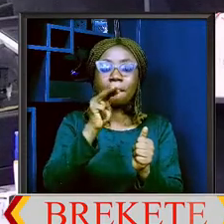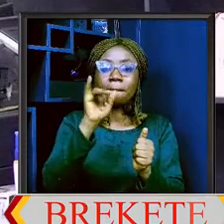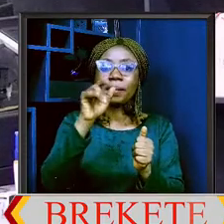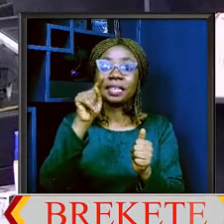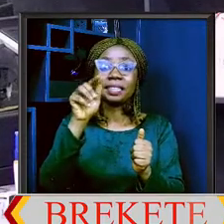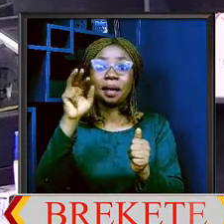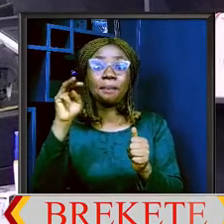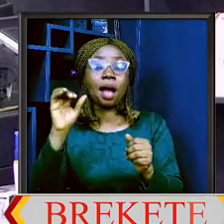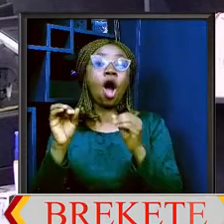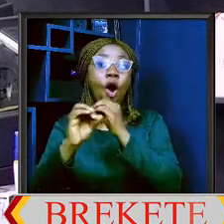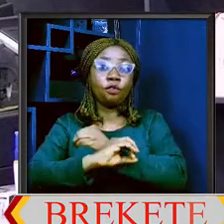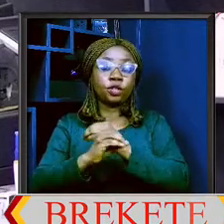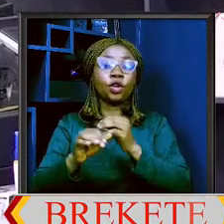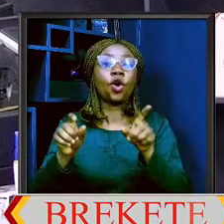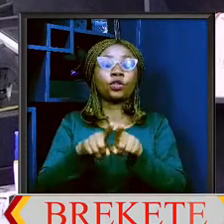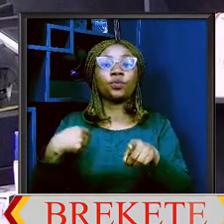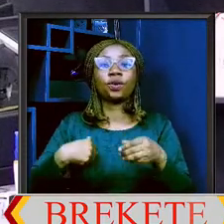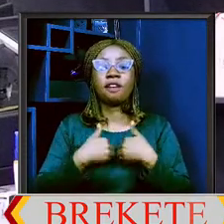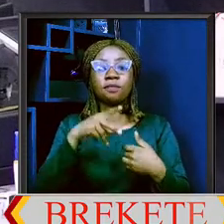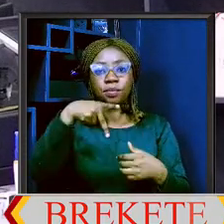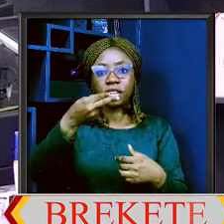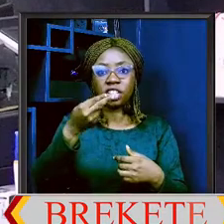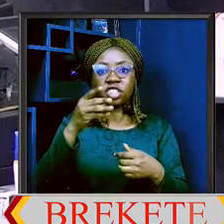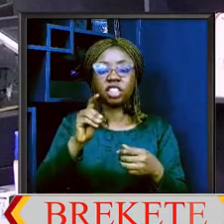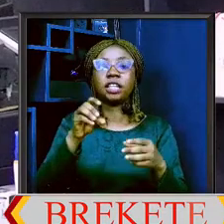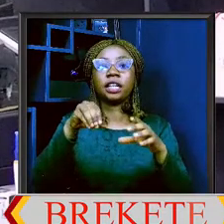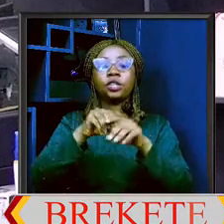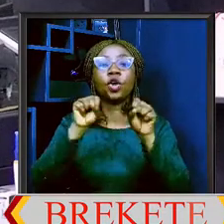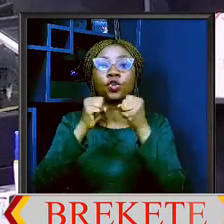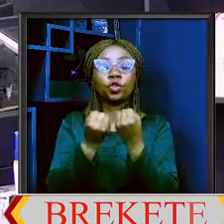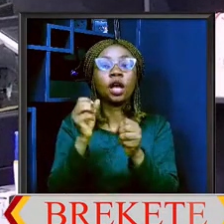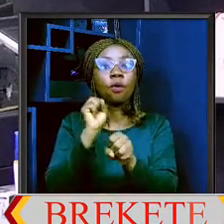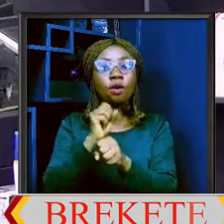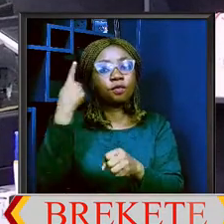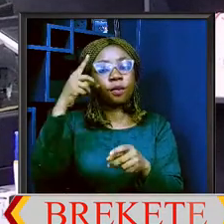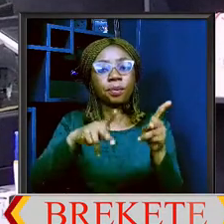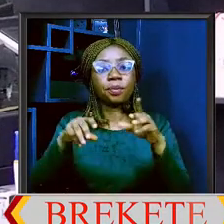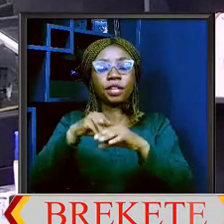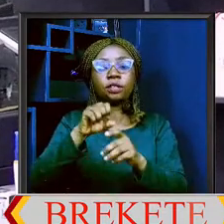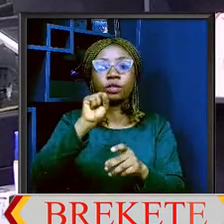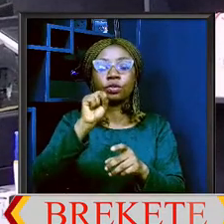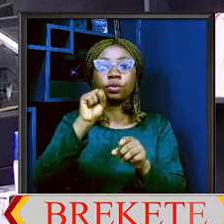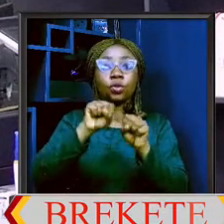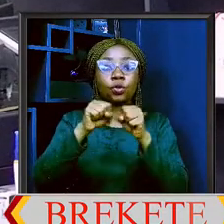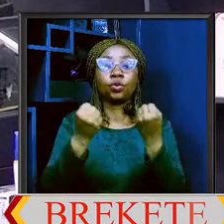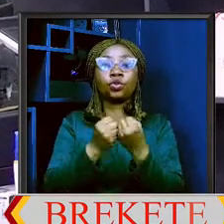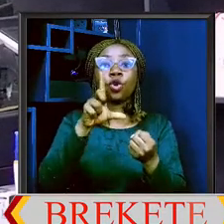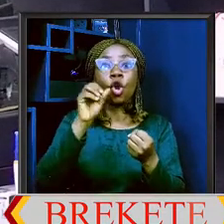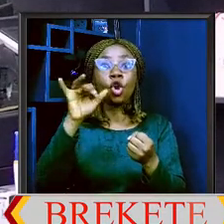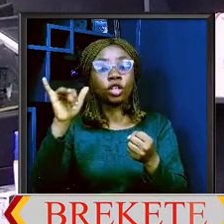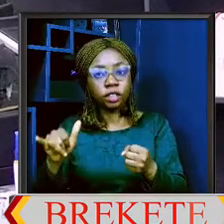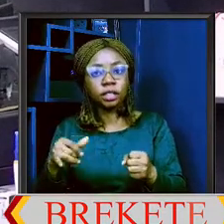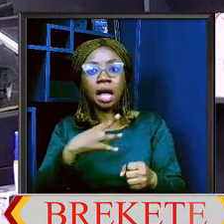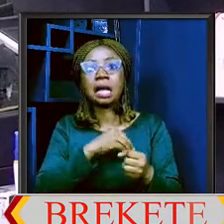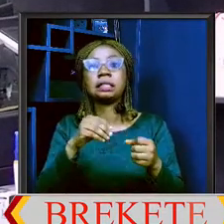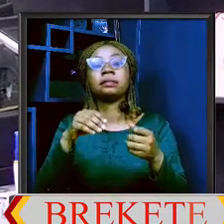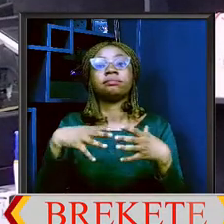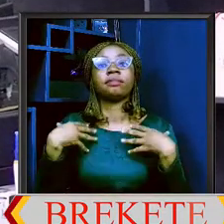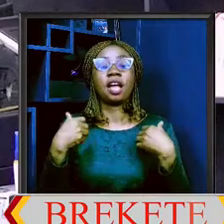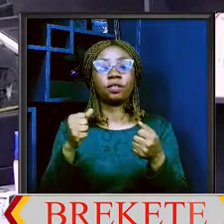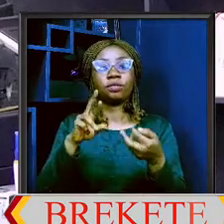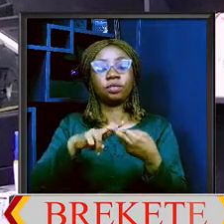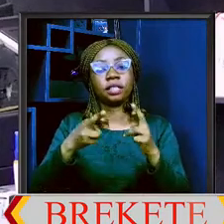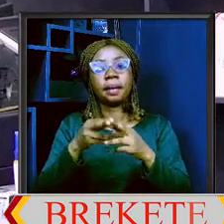off we also have a PHD in social work right for those in sociology and health related matters we also have a